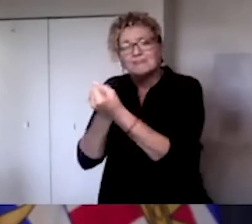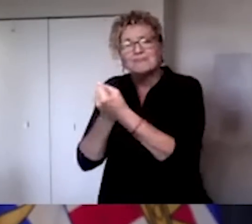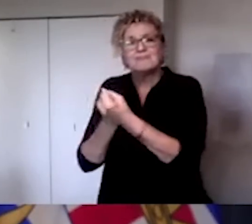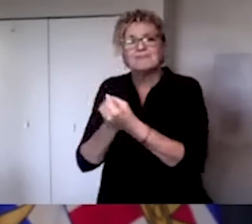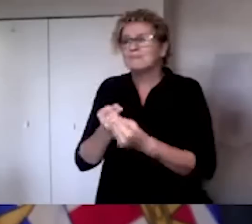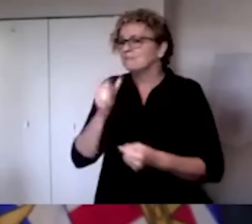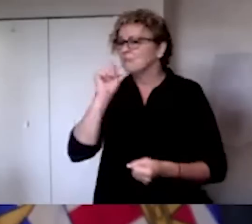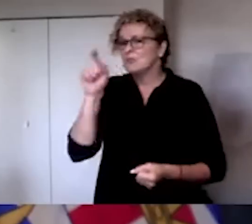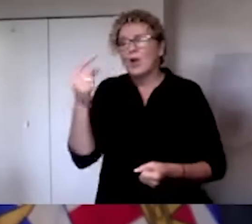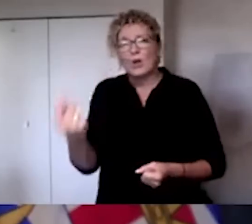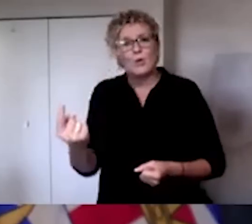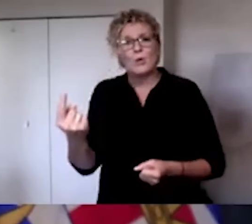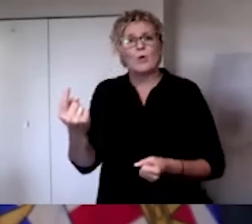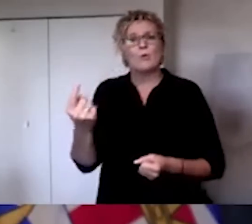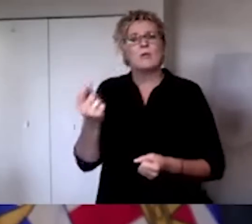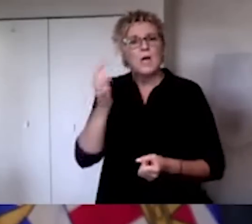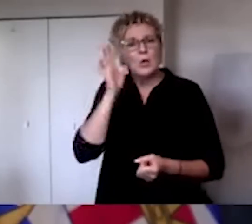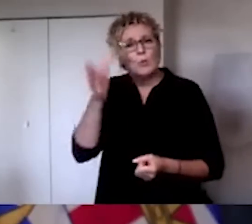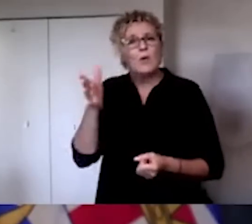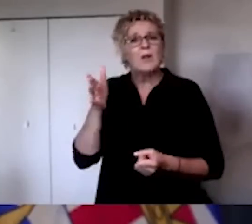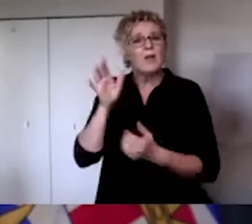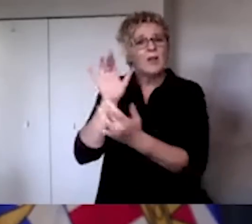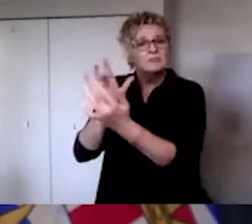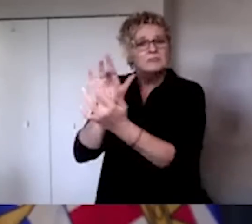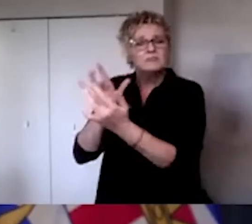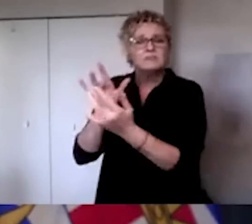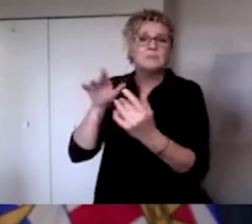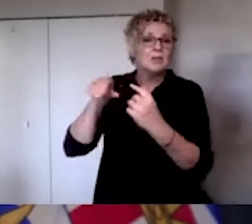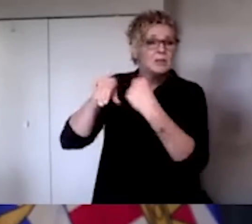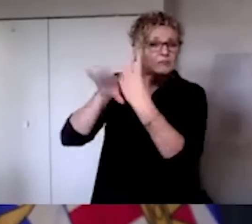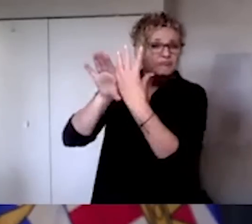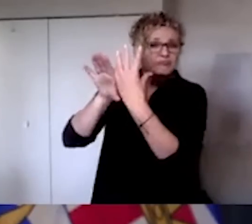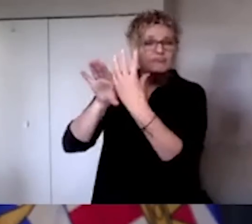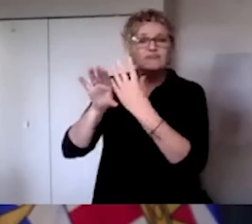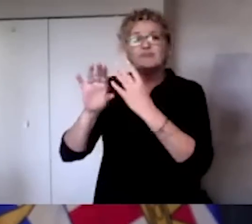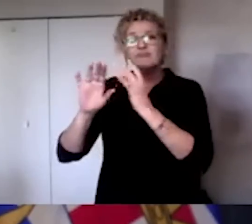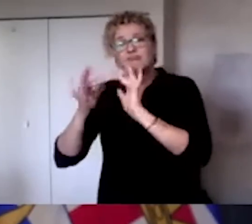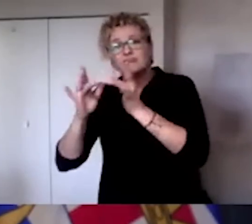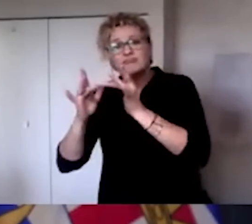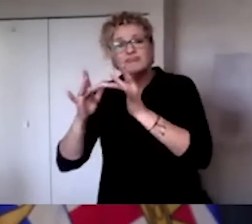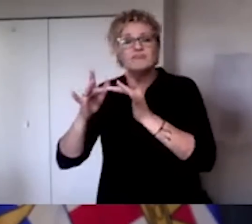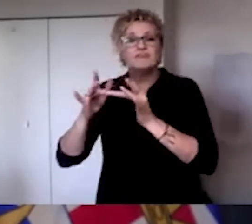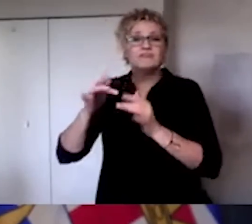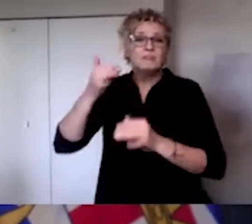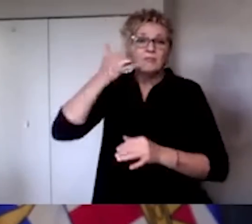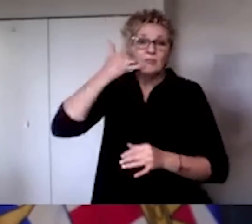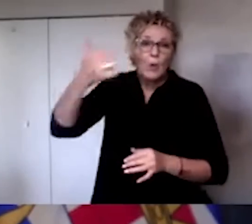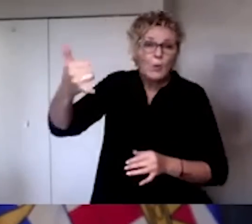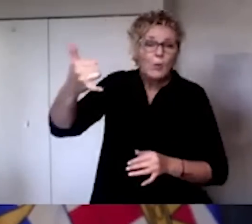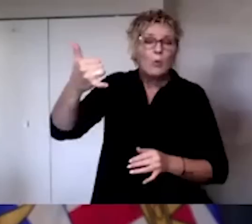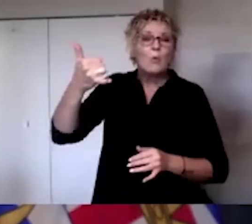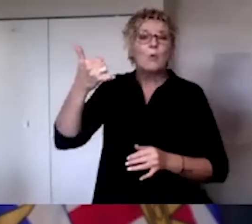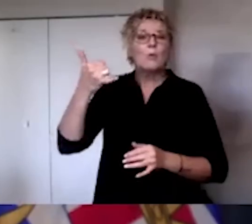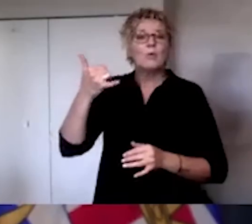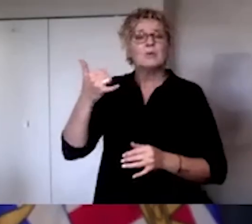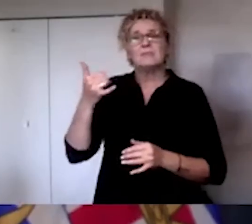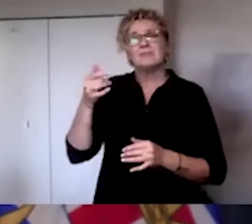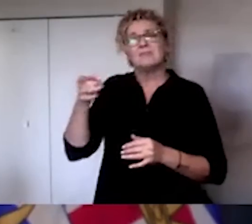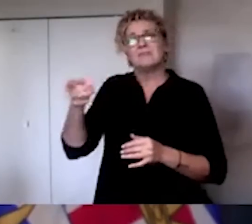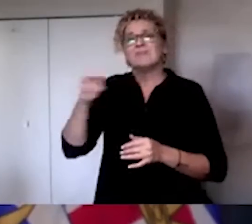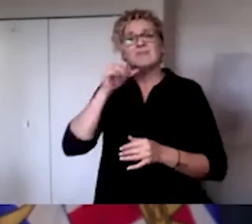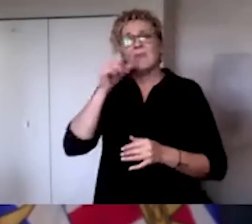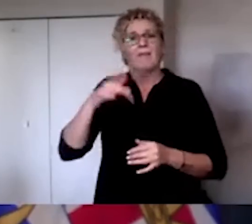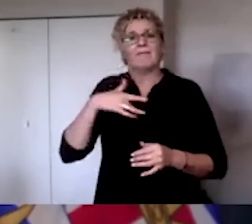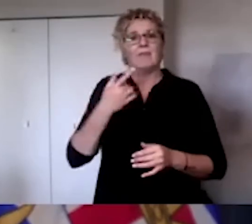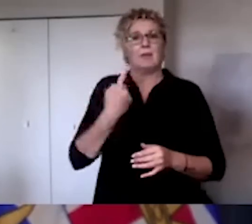with me if you do leave, when you do leave. This week, I invite you to join me and take a moment